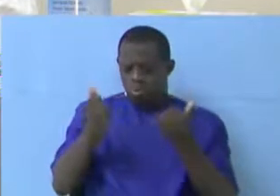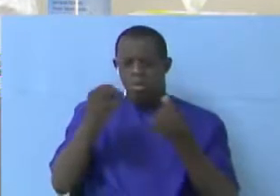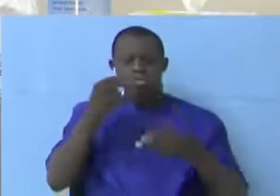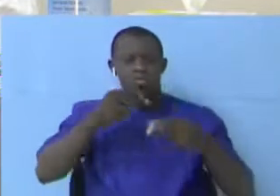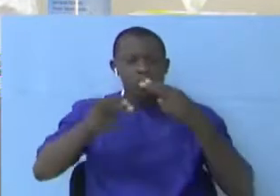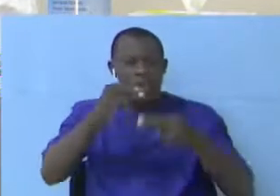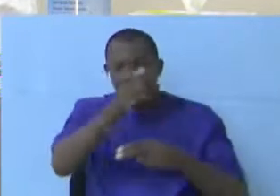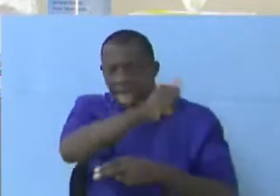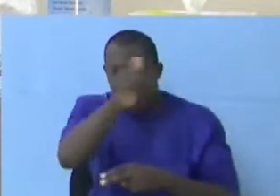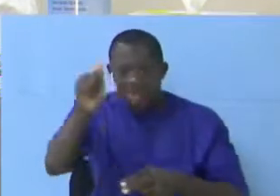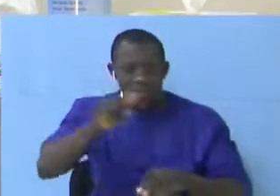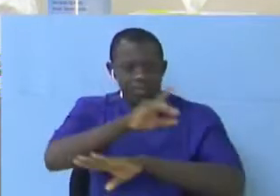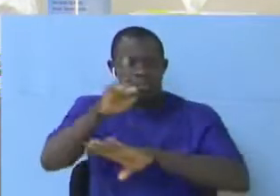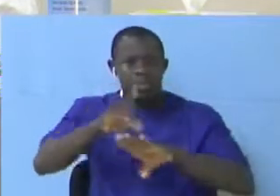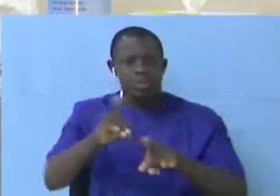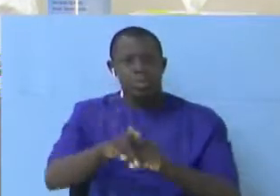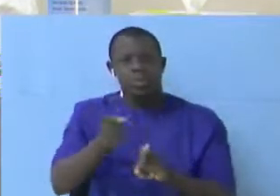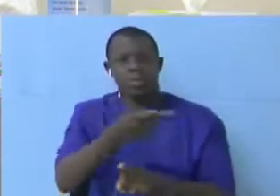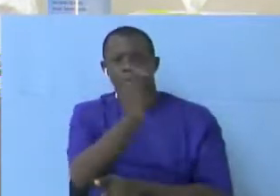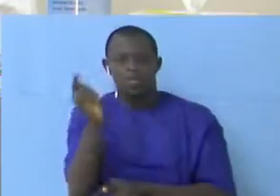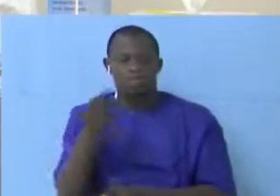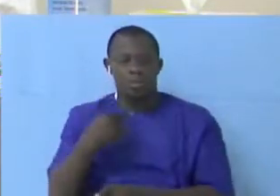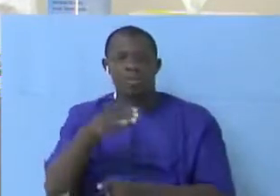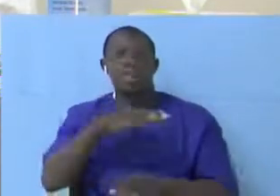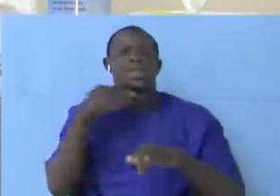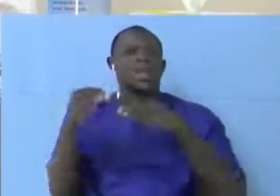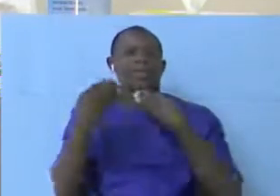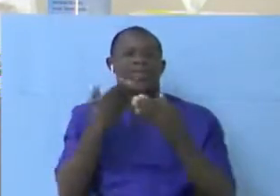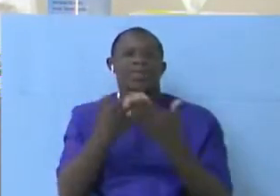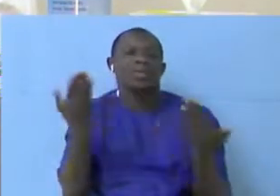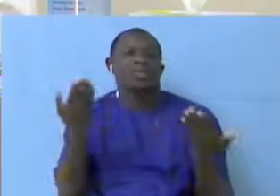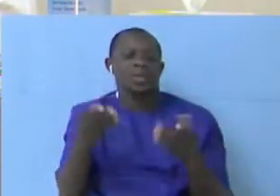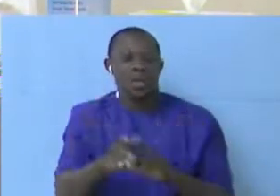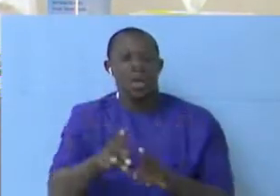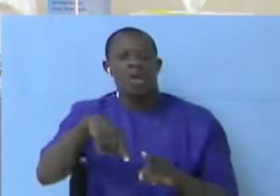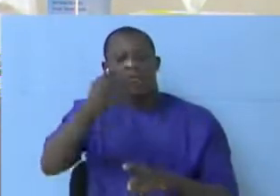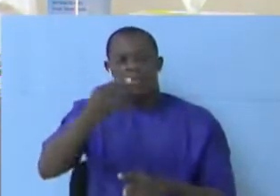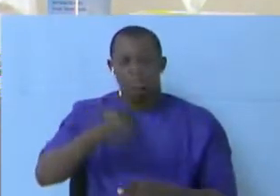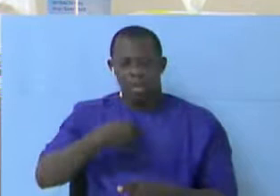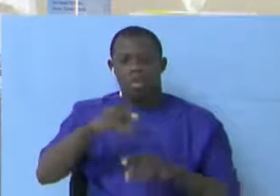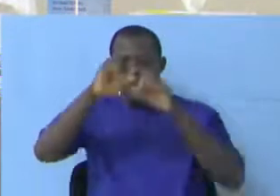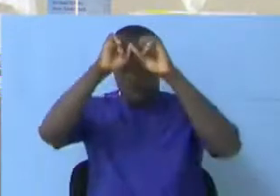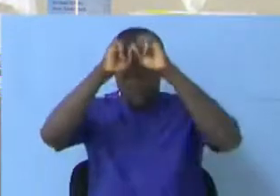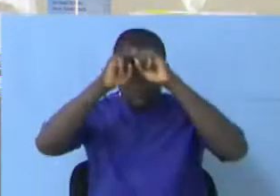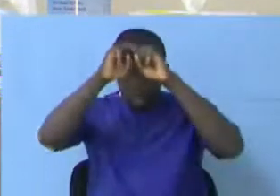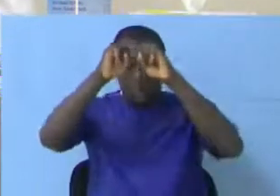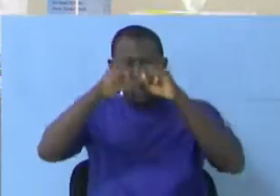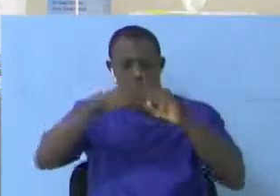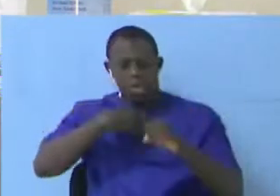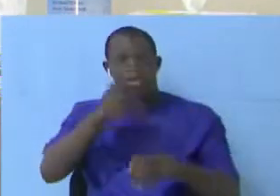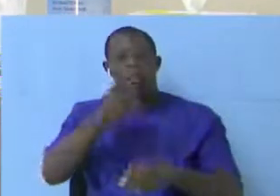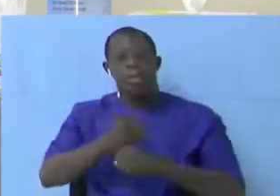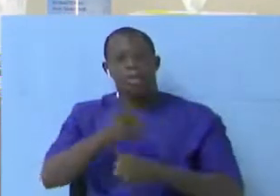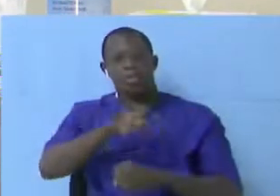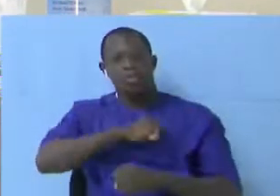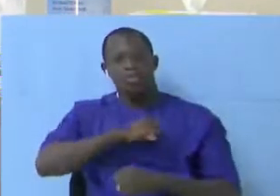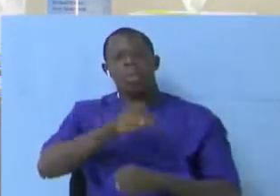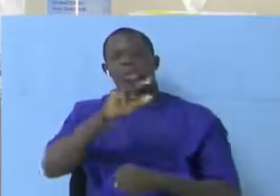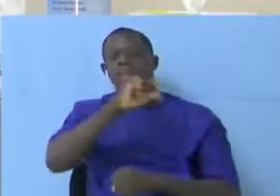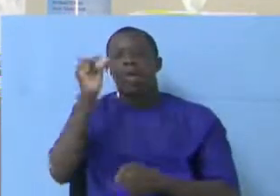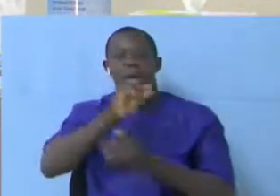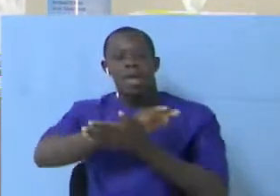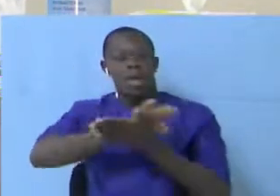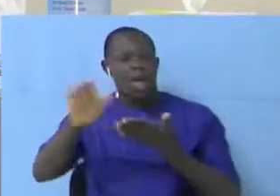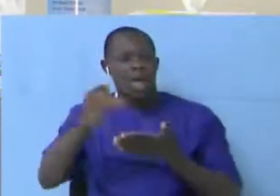These people have been killed. And for me, government wanted to clear their name that definitely these people were not killed.